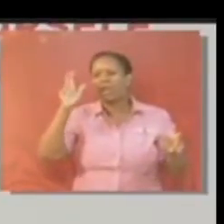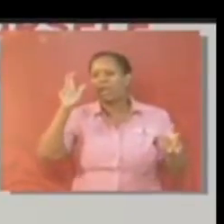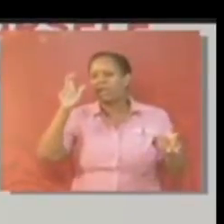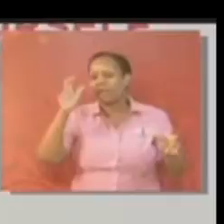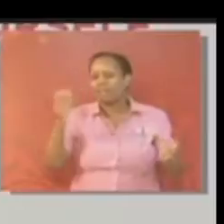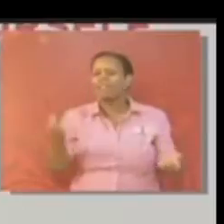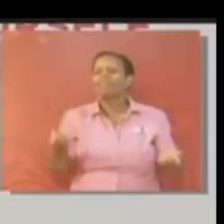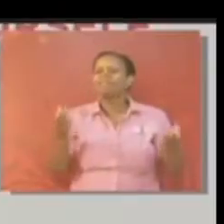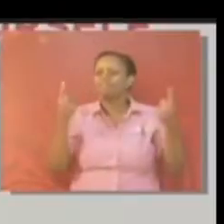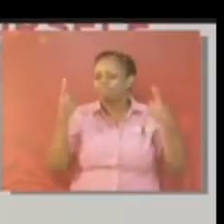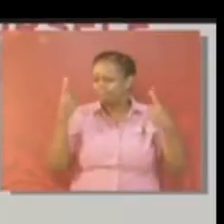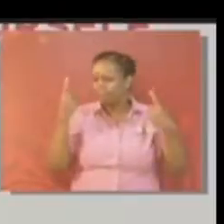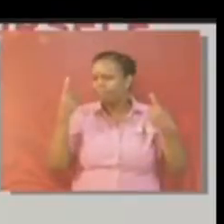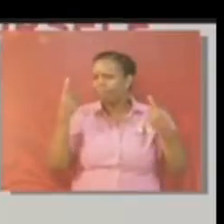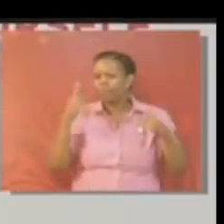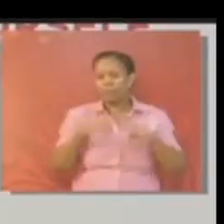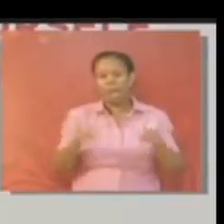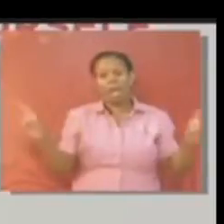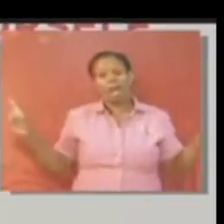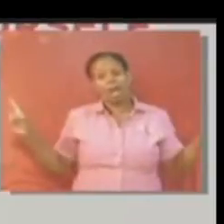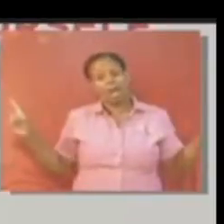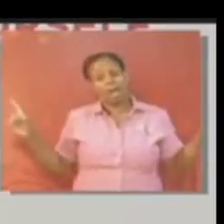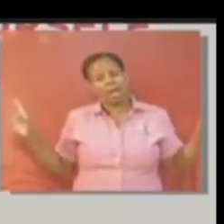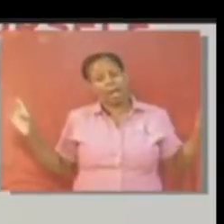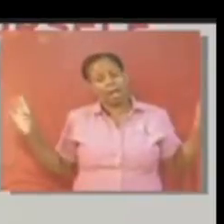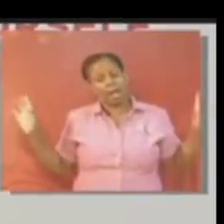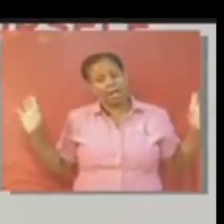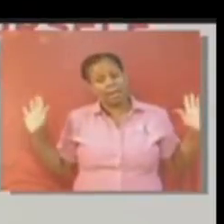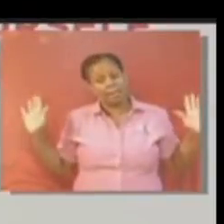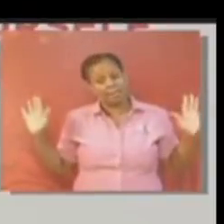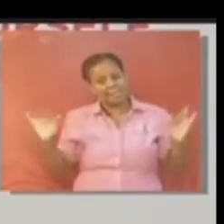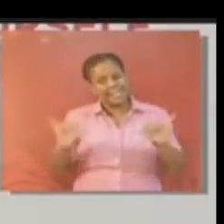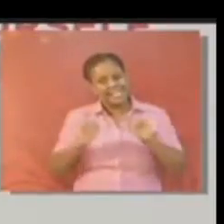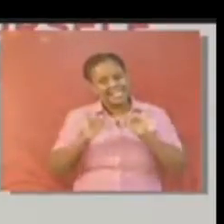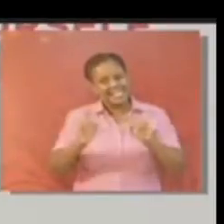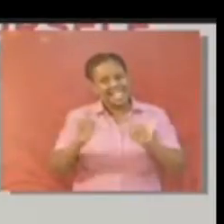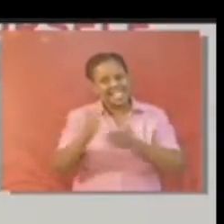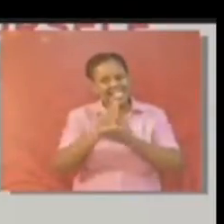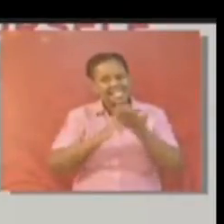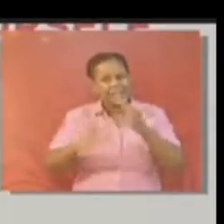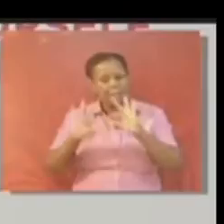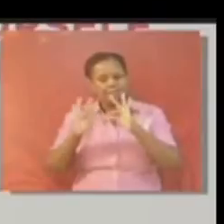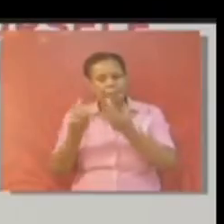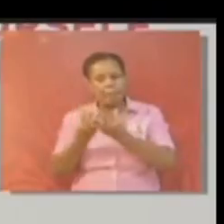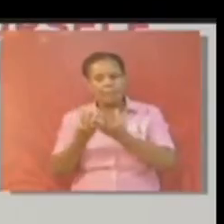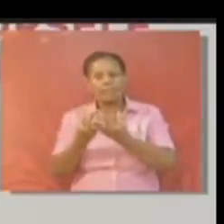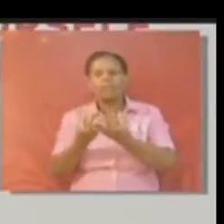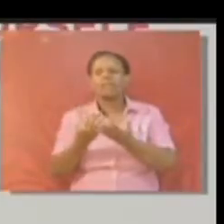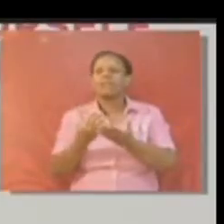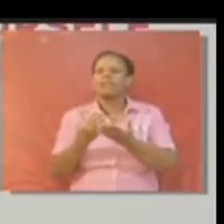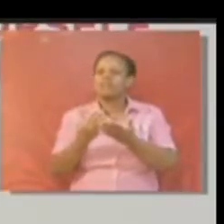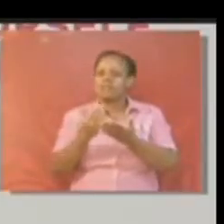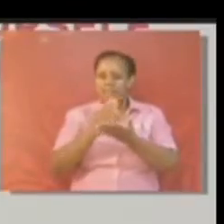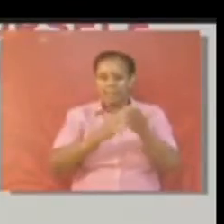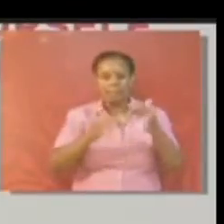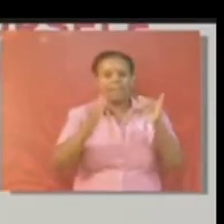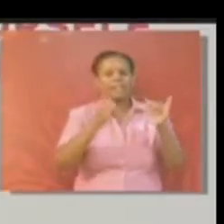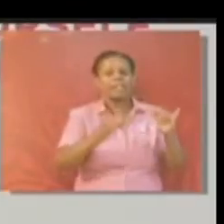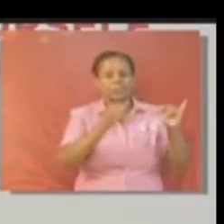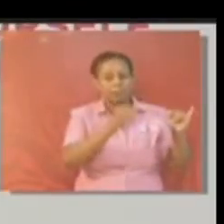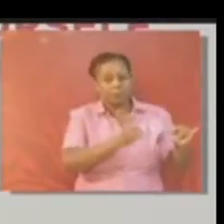But there are still individual families, individuals, maybe one or two